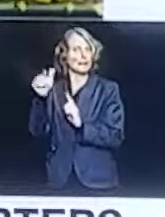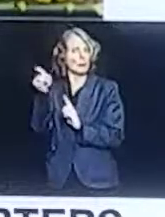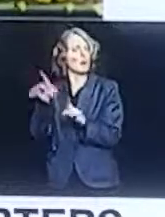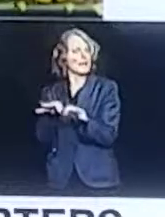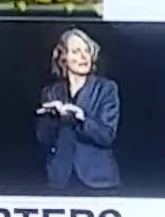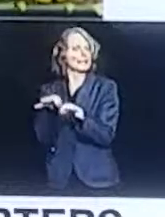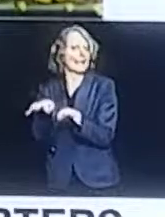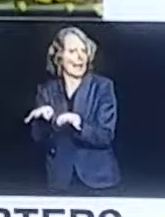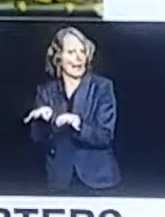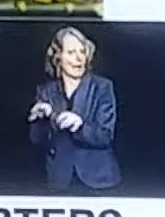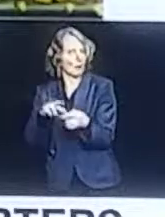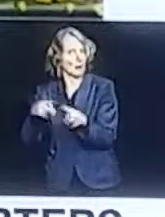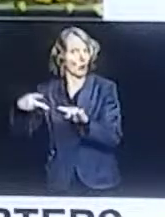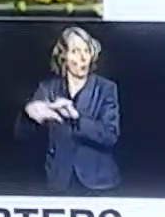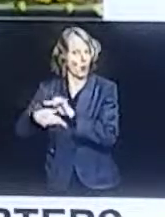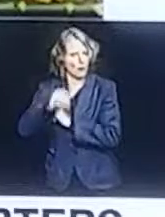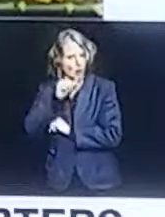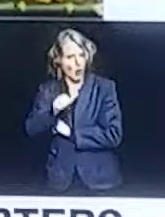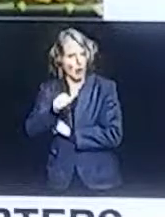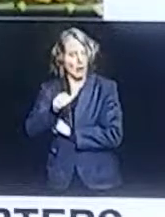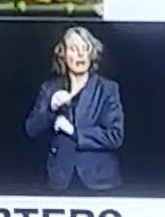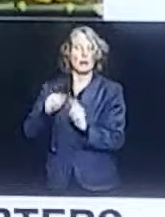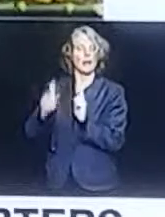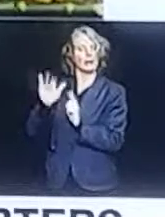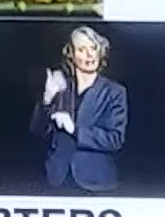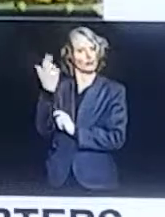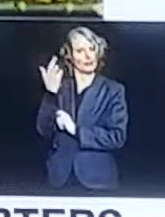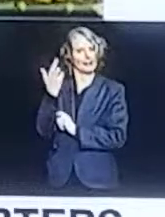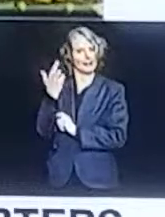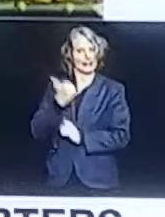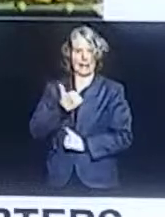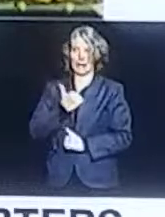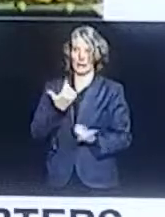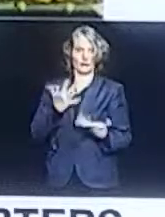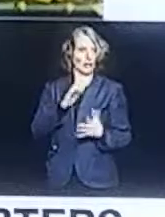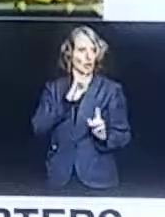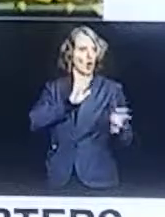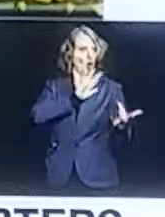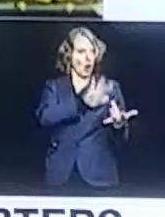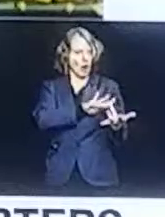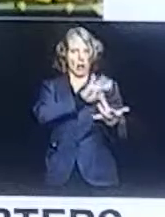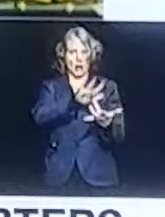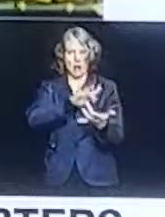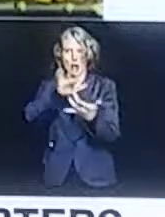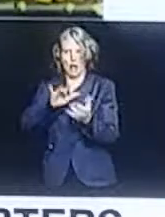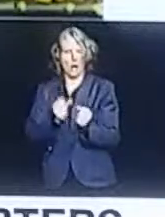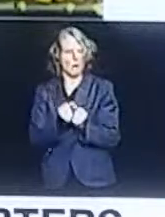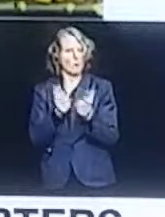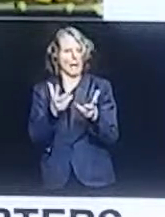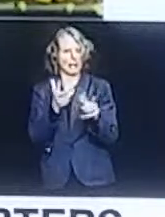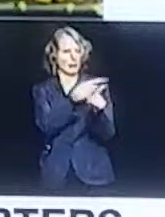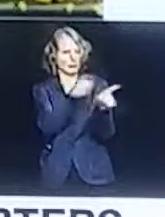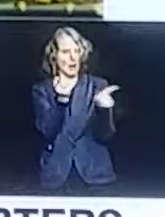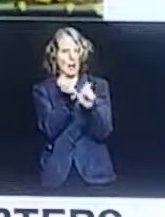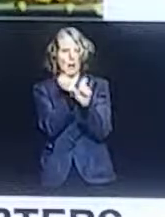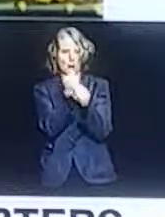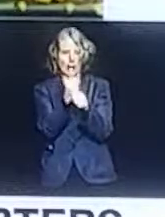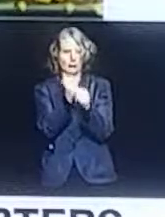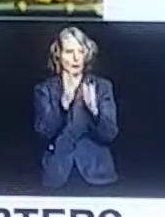delay. But of course, this is part of the reason why Canada reached out to so many different potential